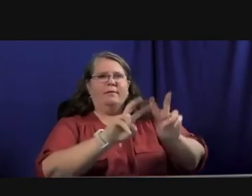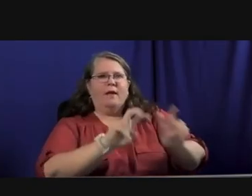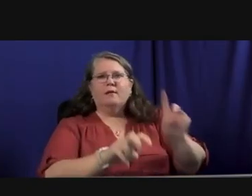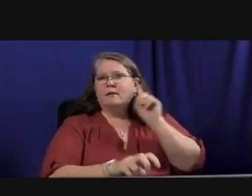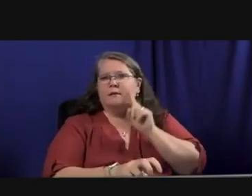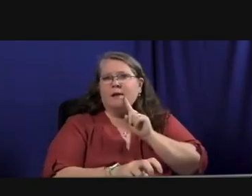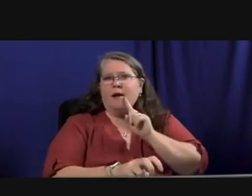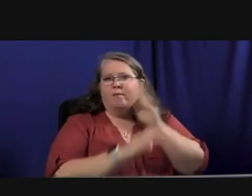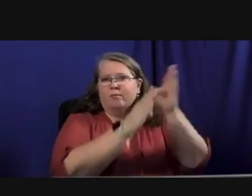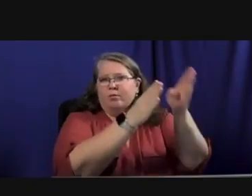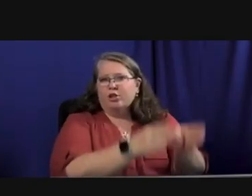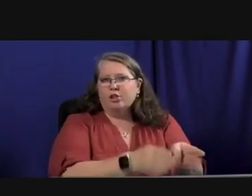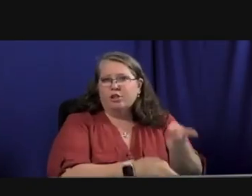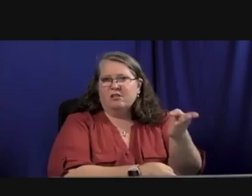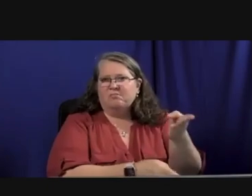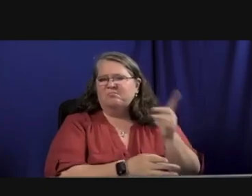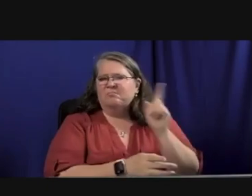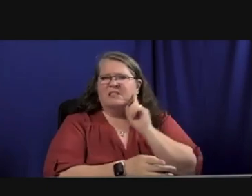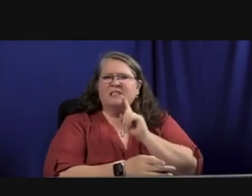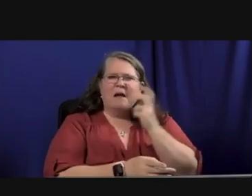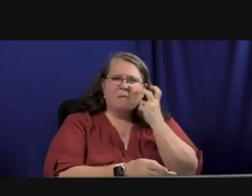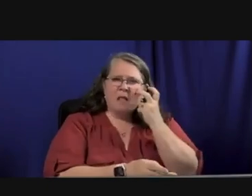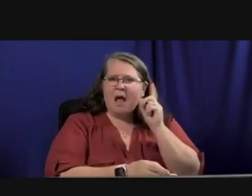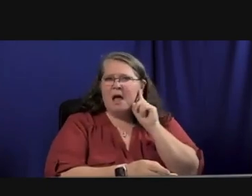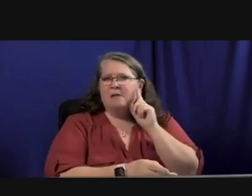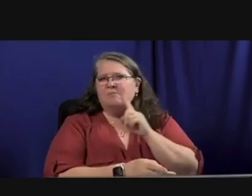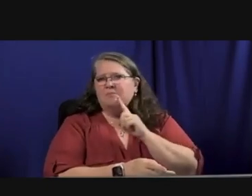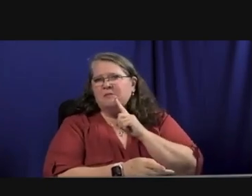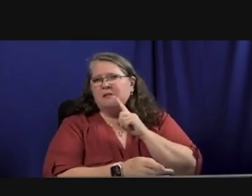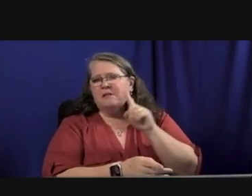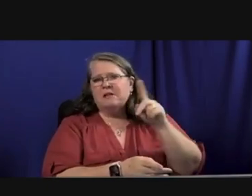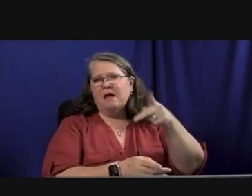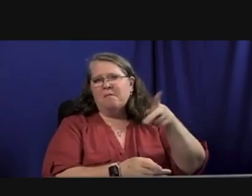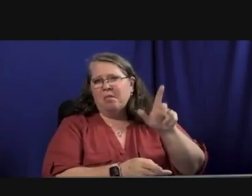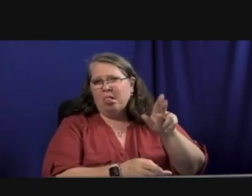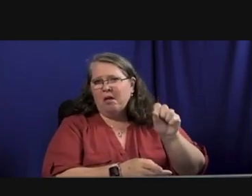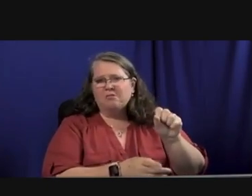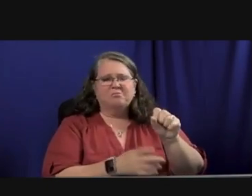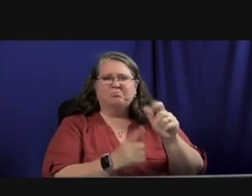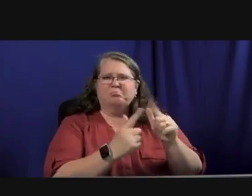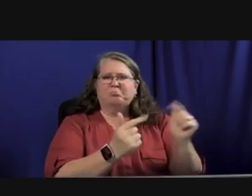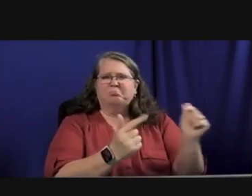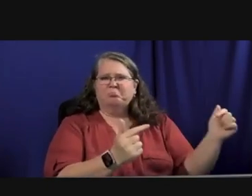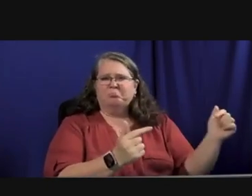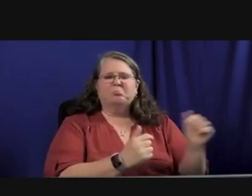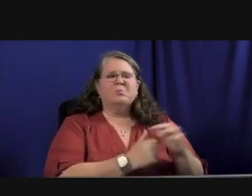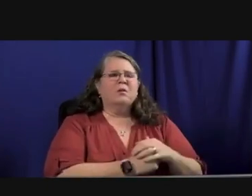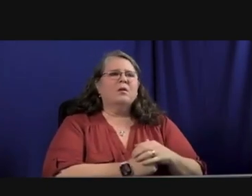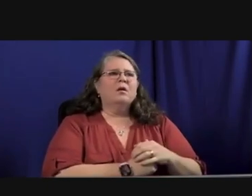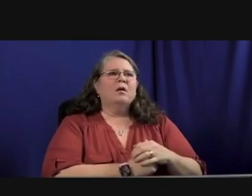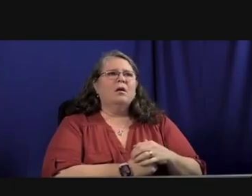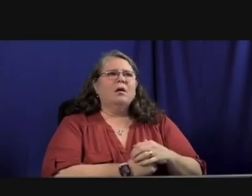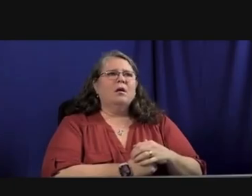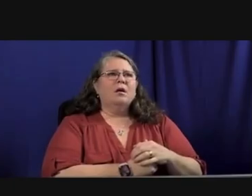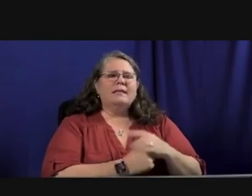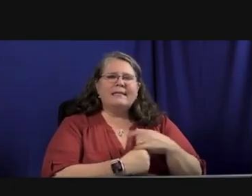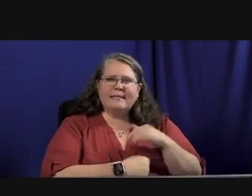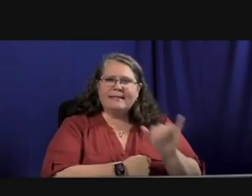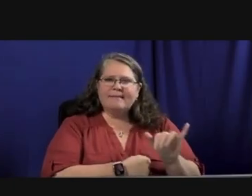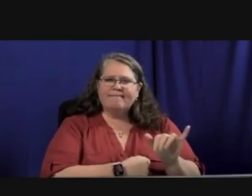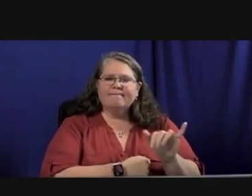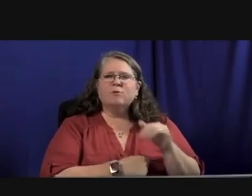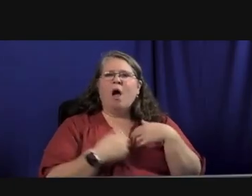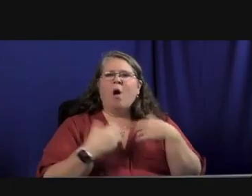general. They will assess a deaf person, deaf, blind, deaf plus,